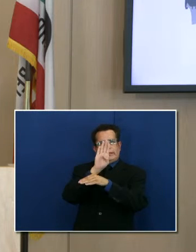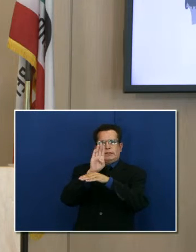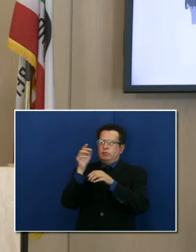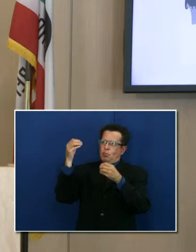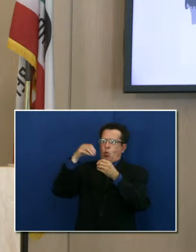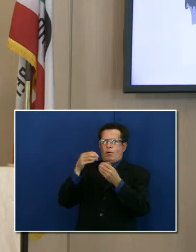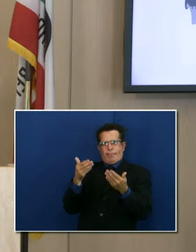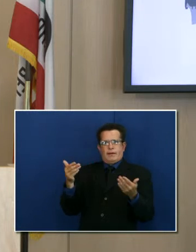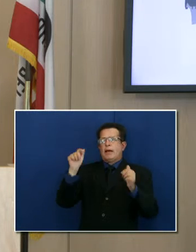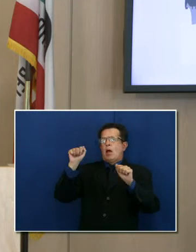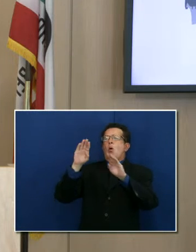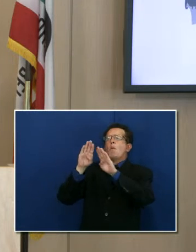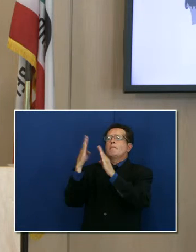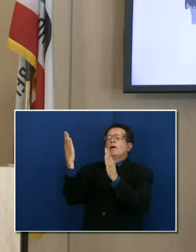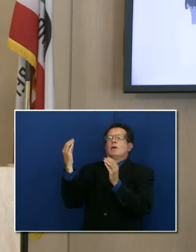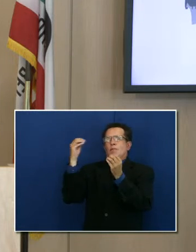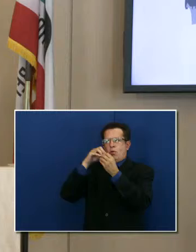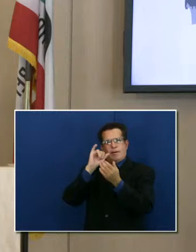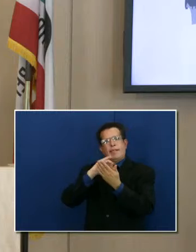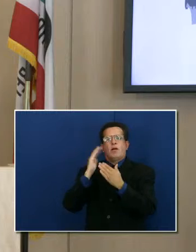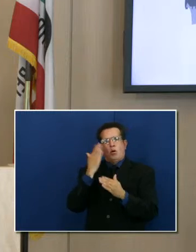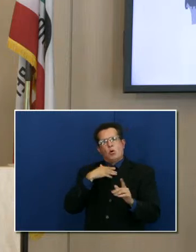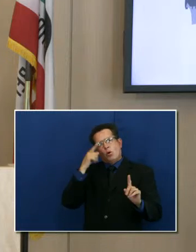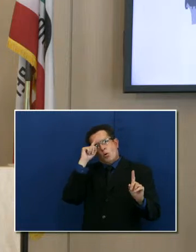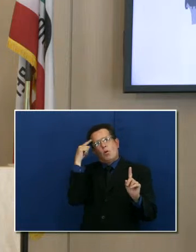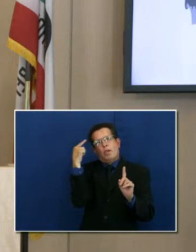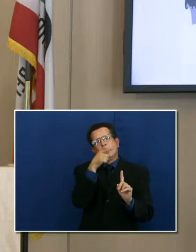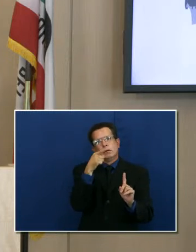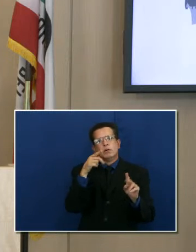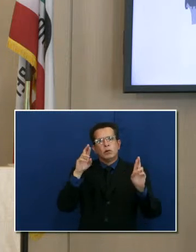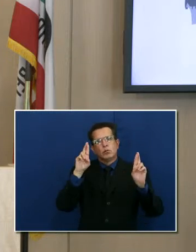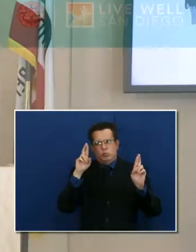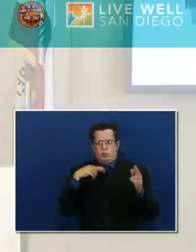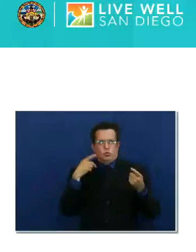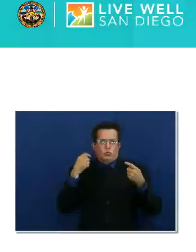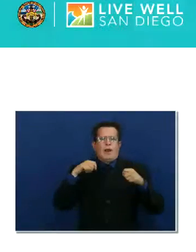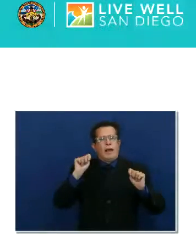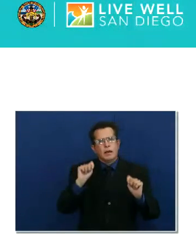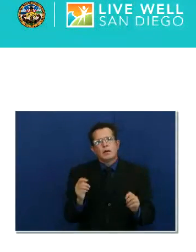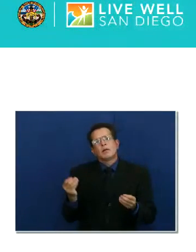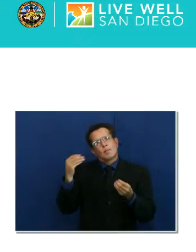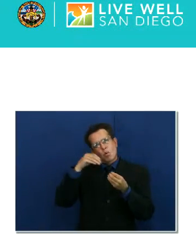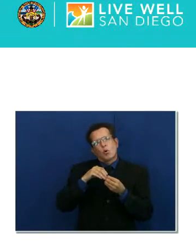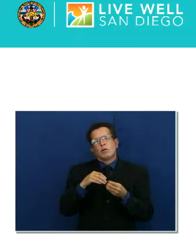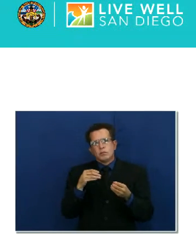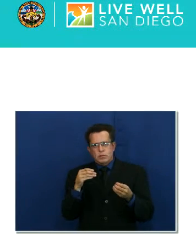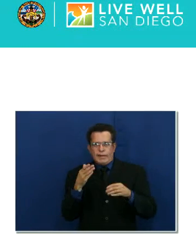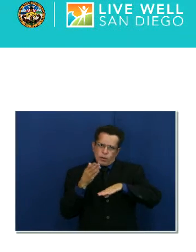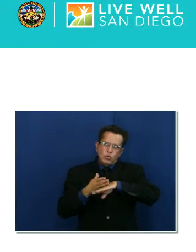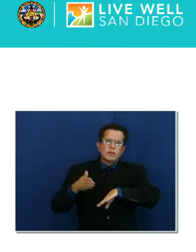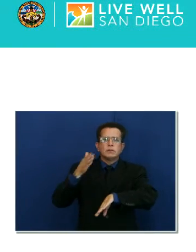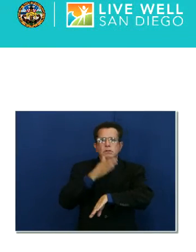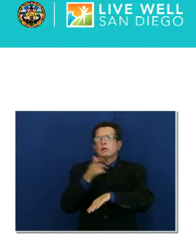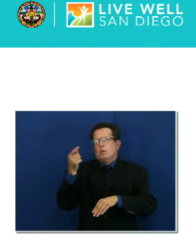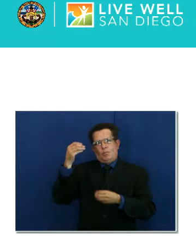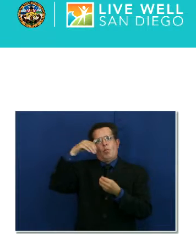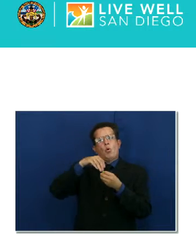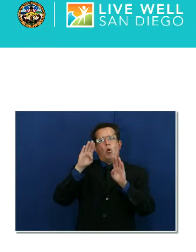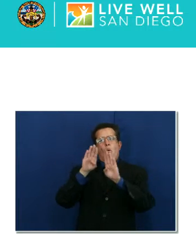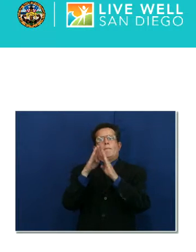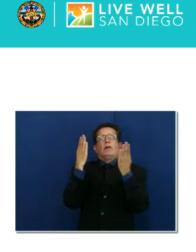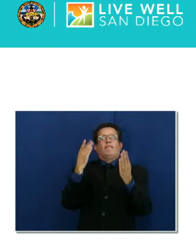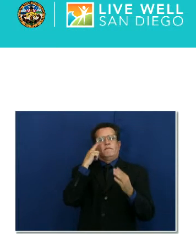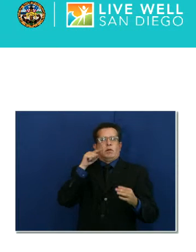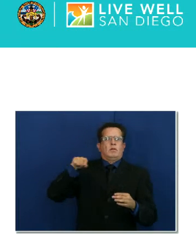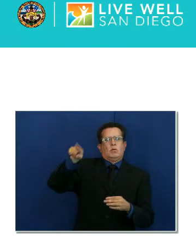and this is the goal for what we are all doing, so that we can increase openings for our